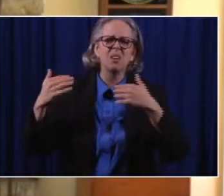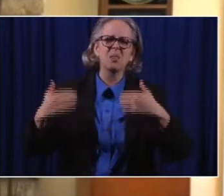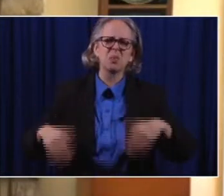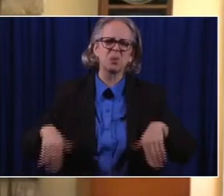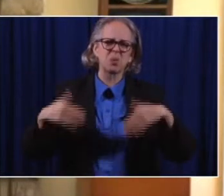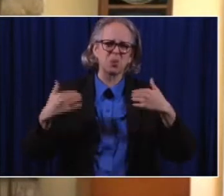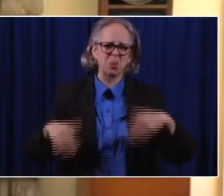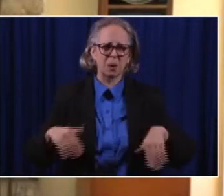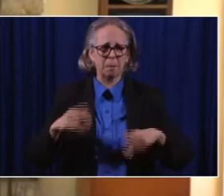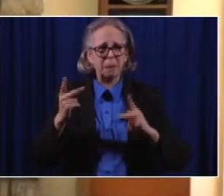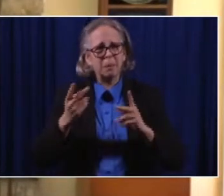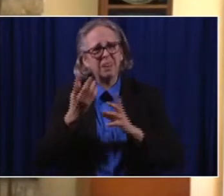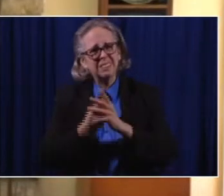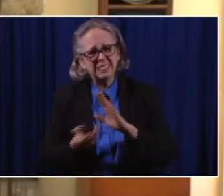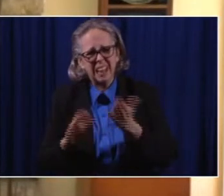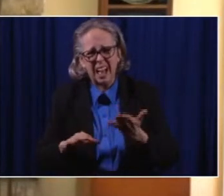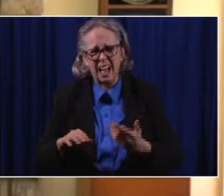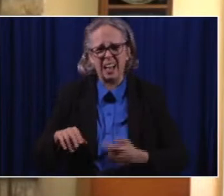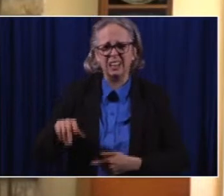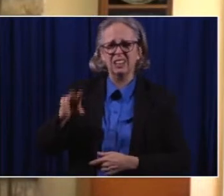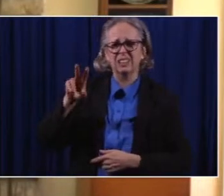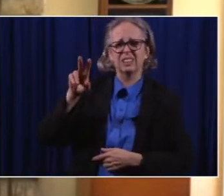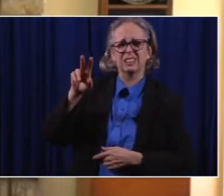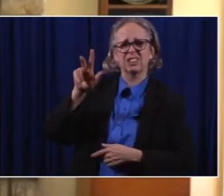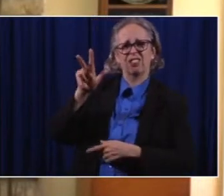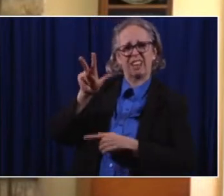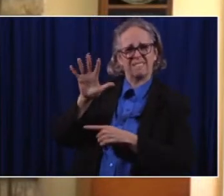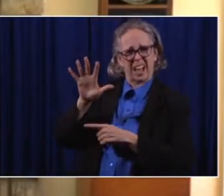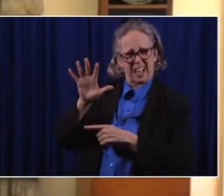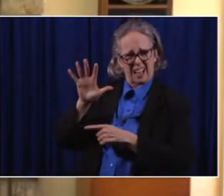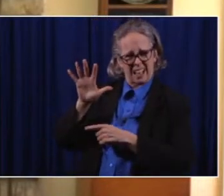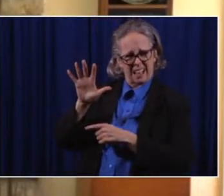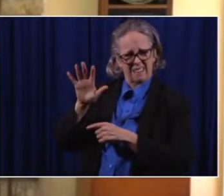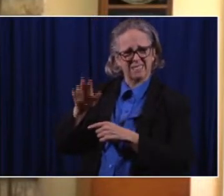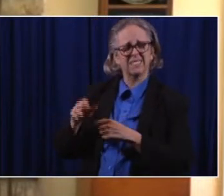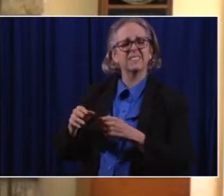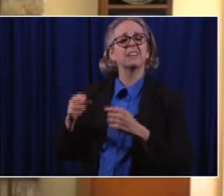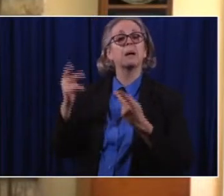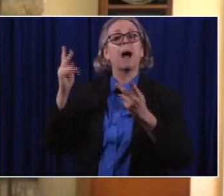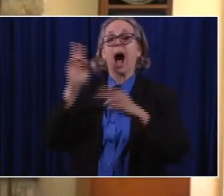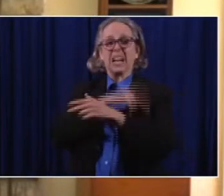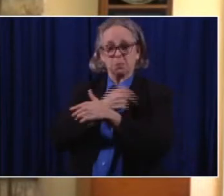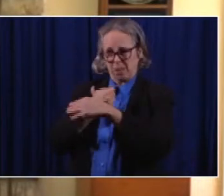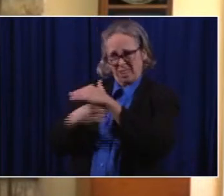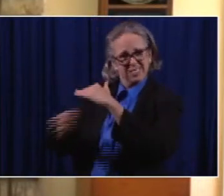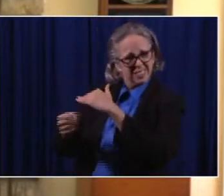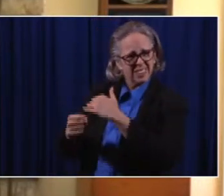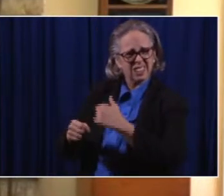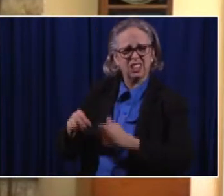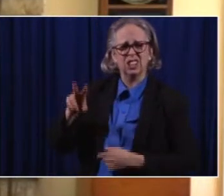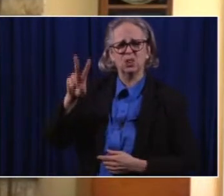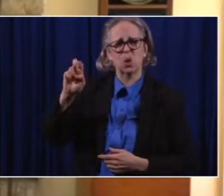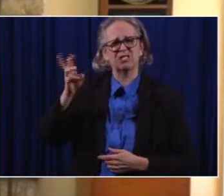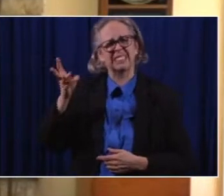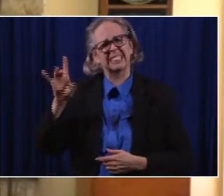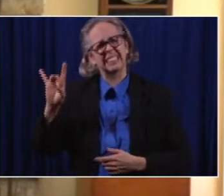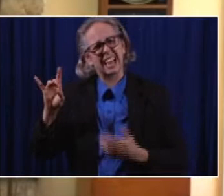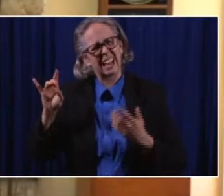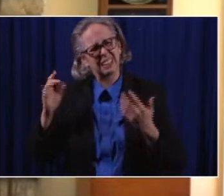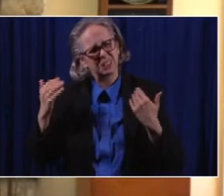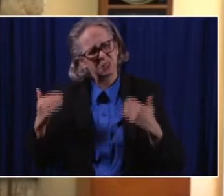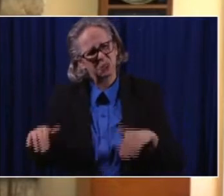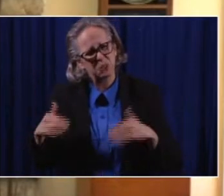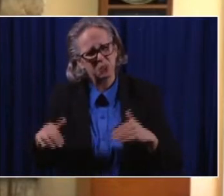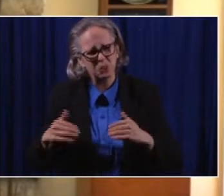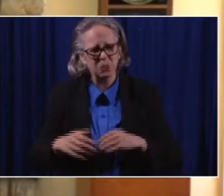hospitalizations 268. Again, both of these numbers, as you see, are larger than the 21-day average. ICU admissions are not. They're